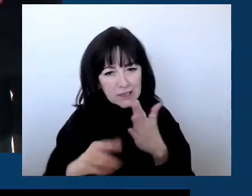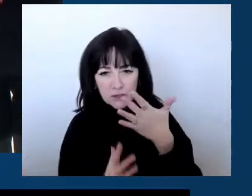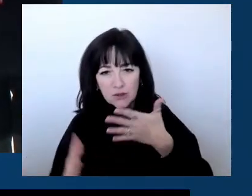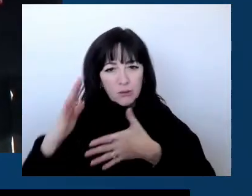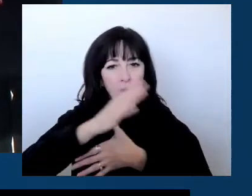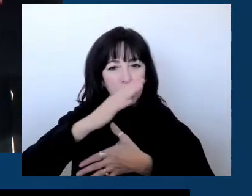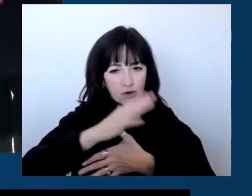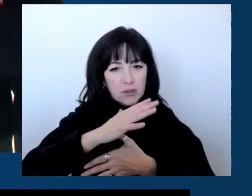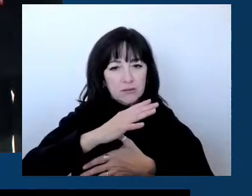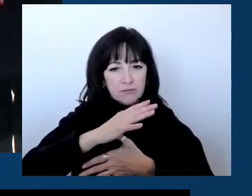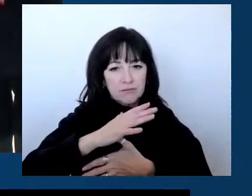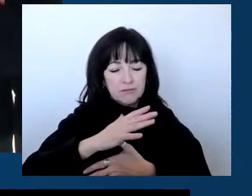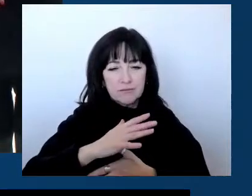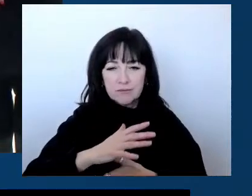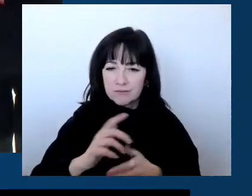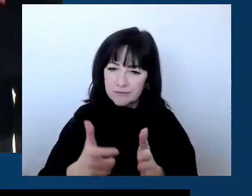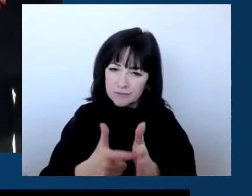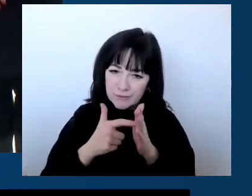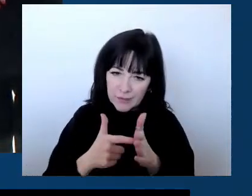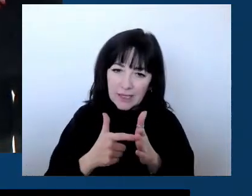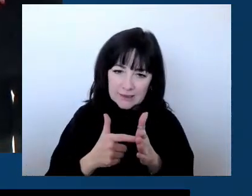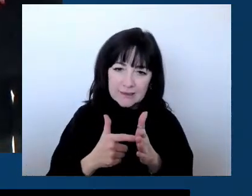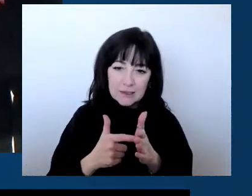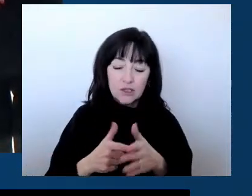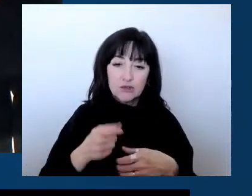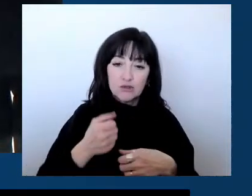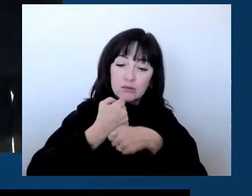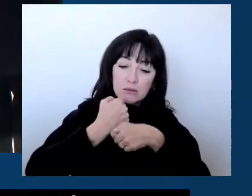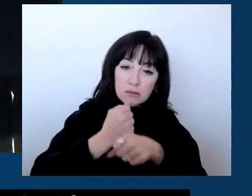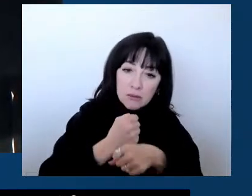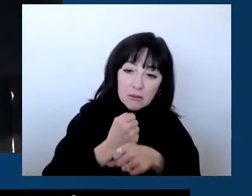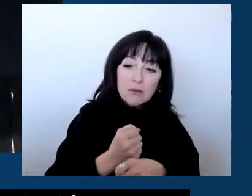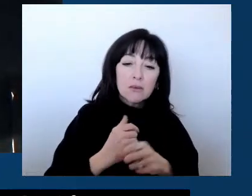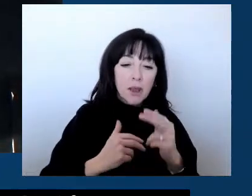built, manufactured, right here in the United States of America.